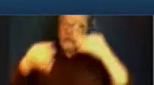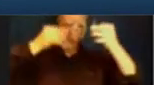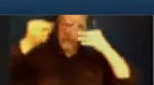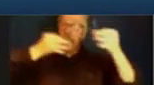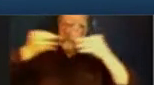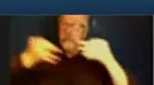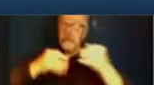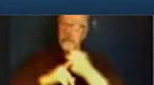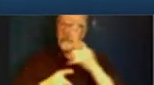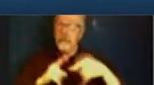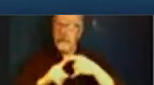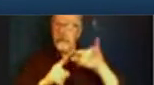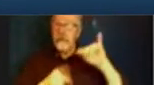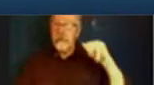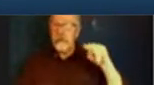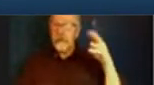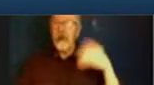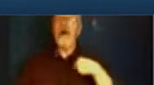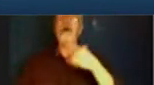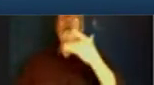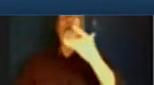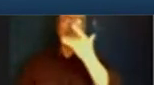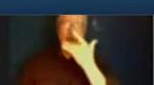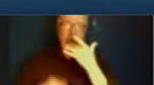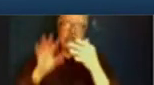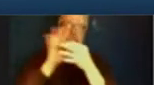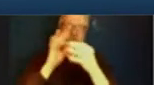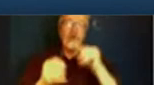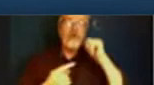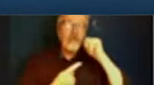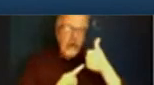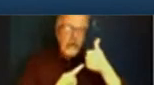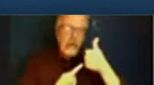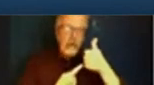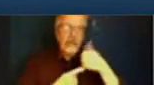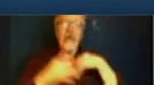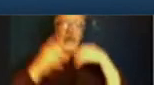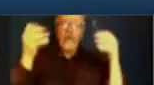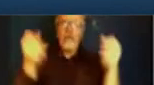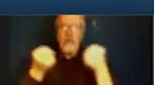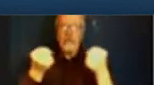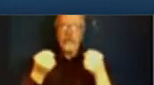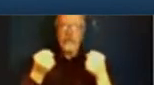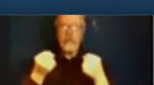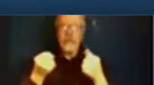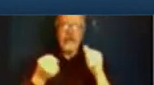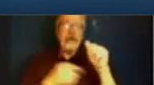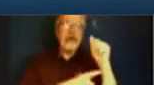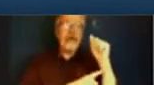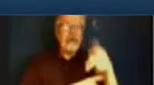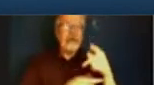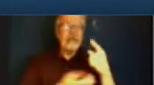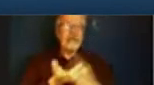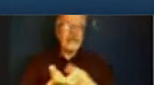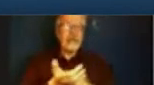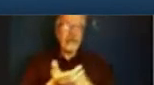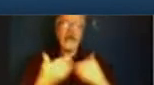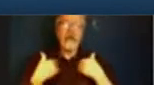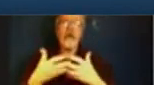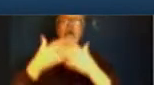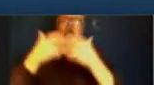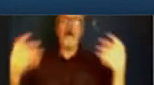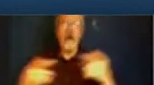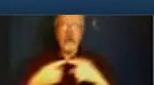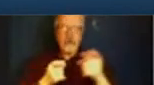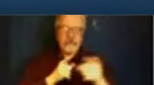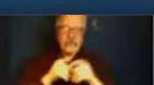tomorrow. I'll be in a discussion tomorrow, and I have a lot to say about this. If, with your permission,